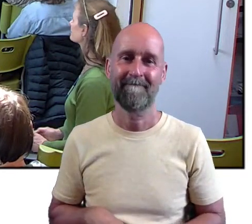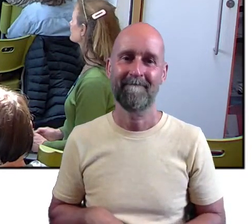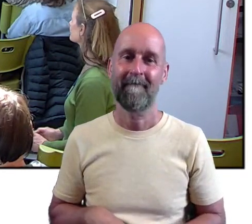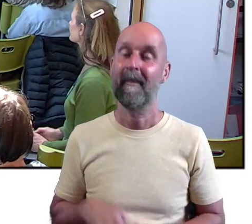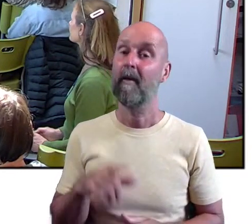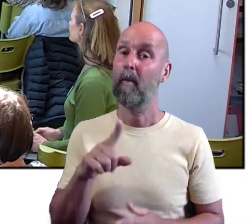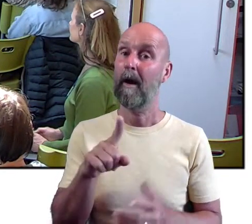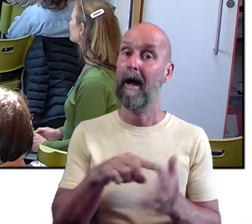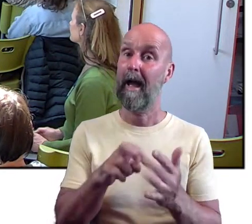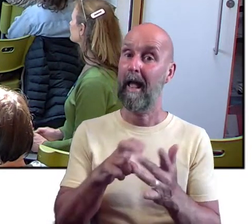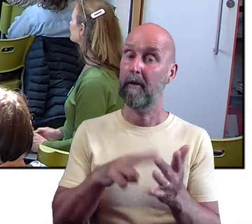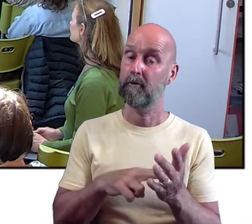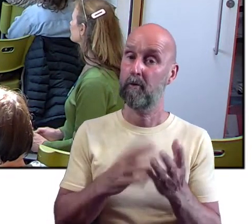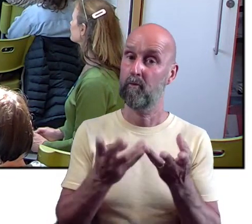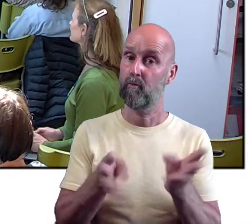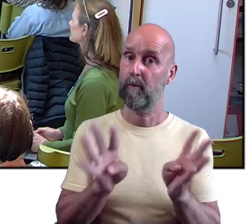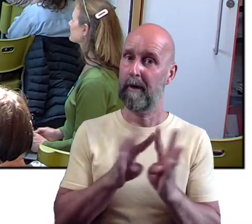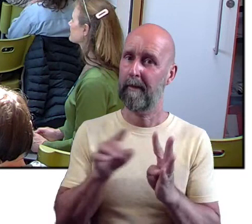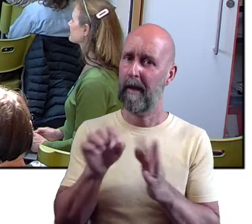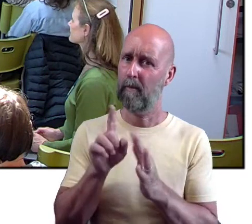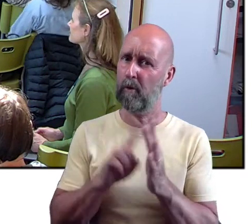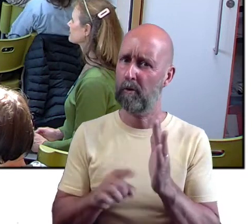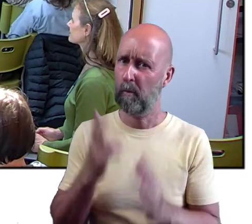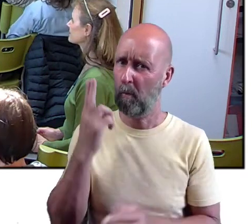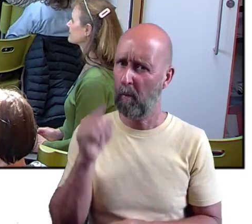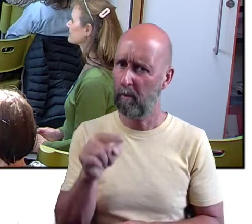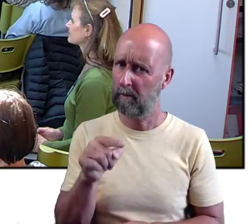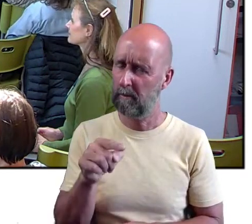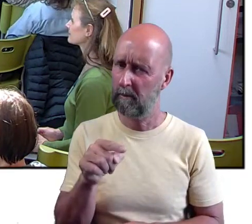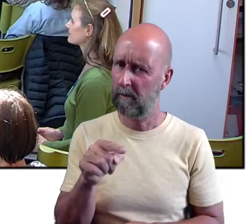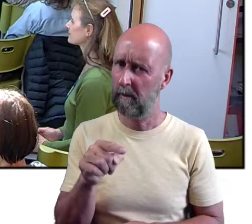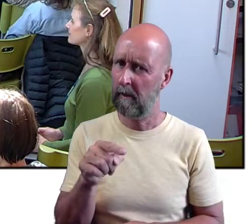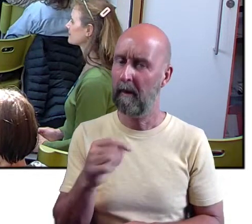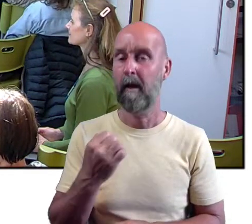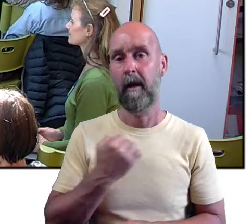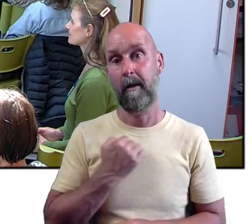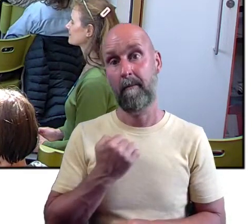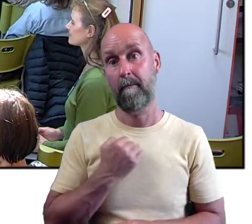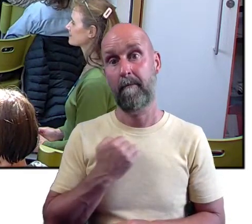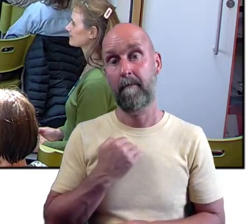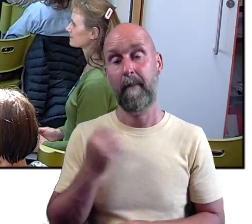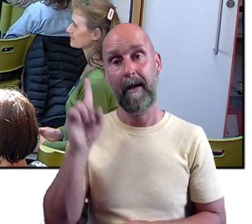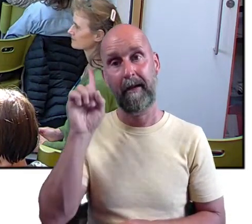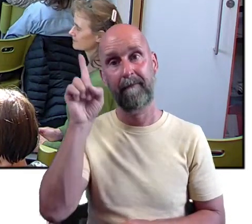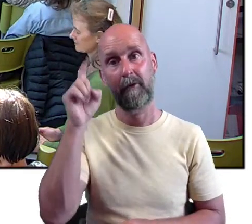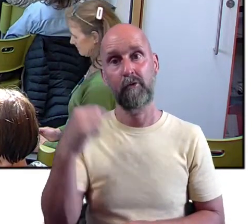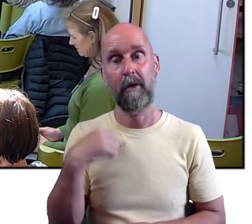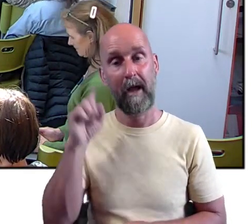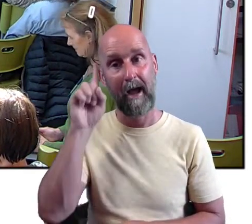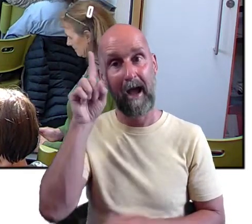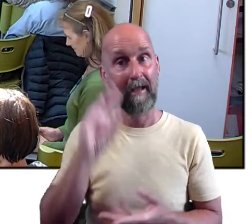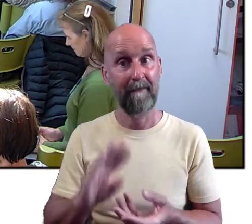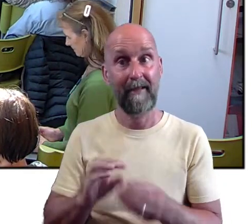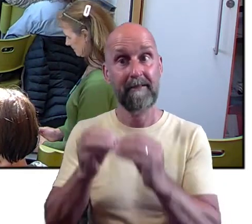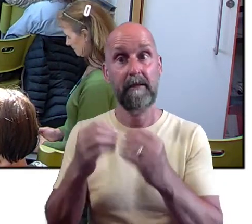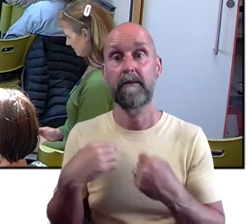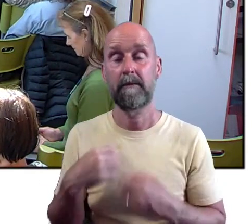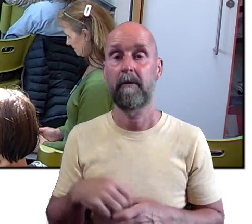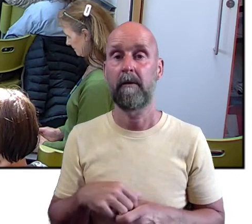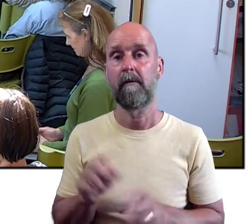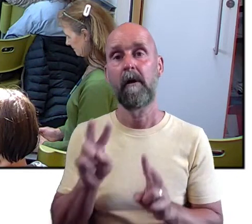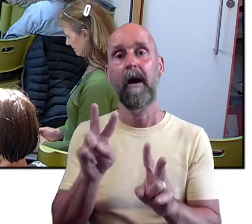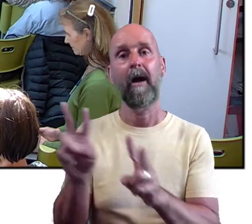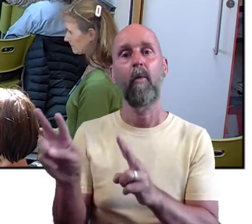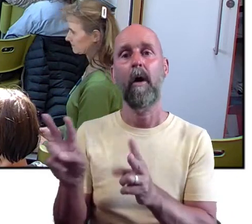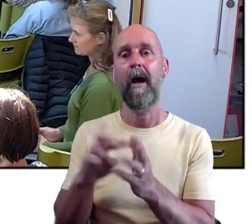you know what the name of that project was, if it was like a sort of project? It was my invention. I completely invented it. I just watched some Elden Ring